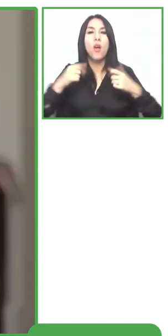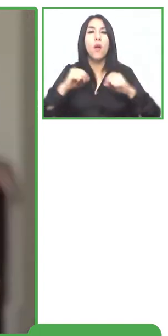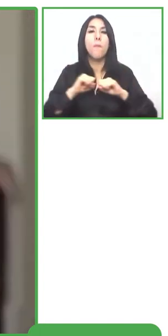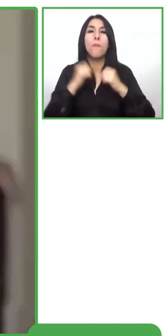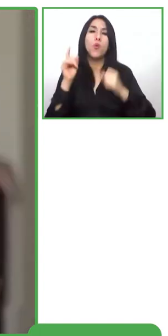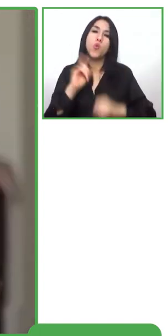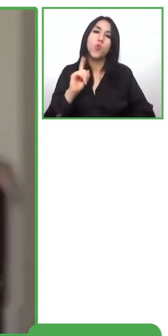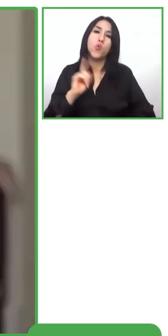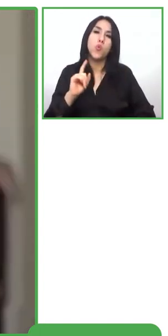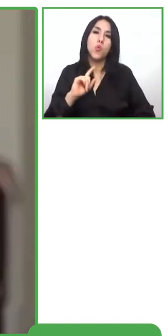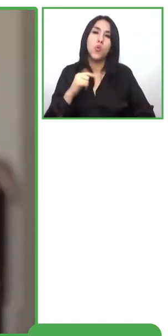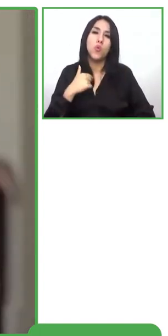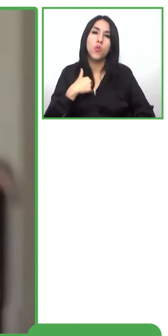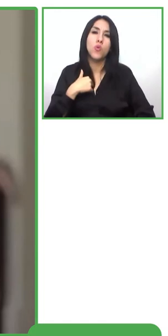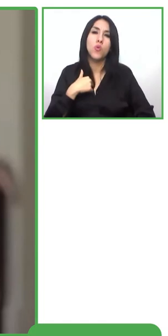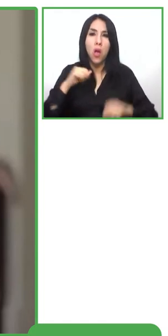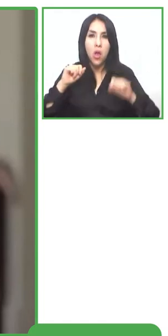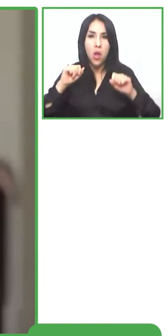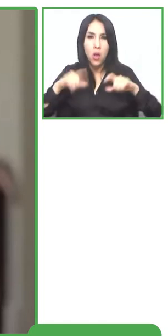My life is completely normal.